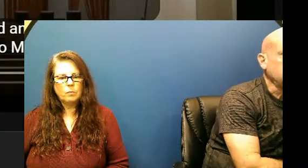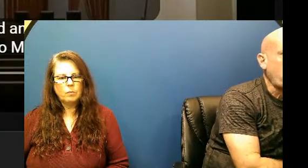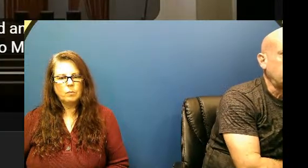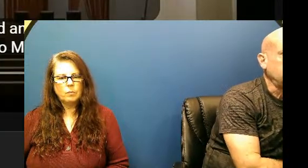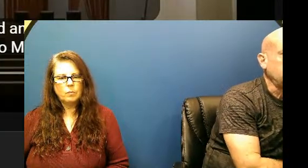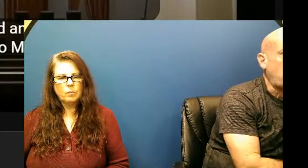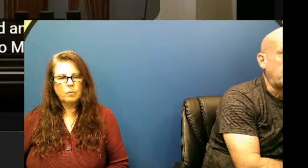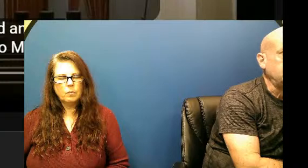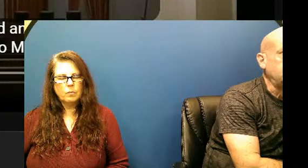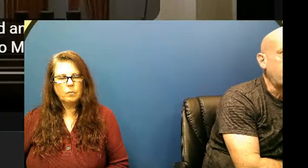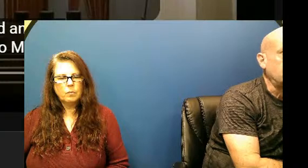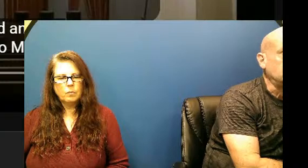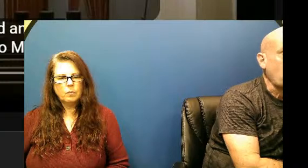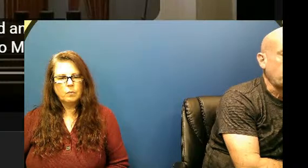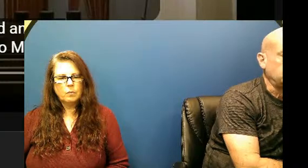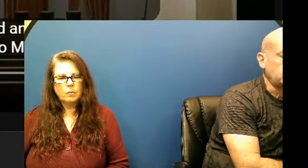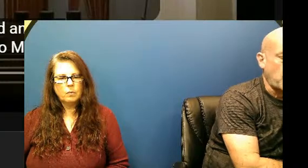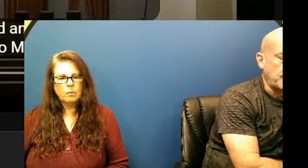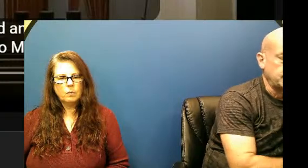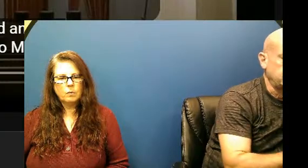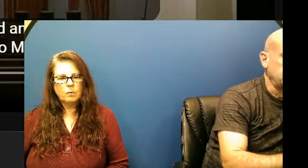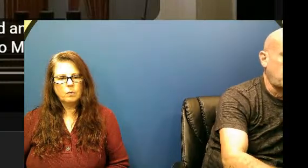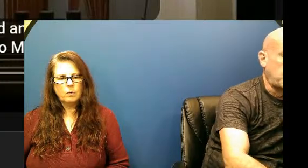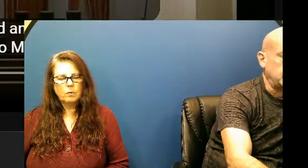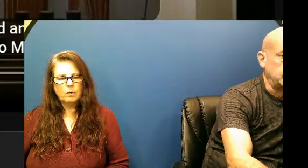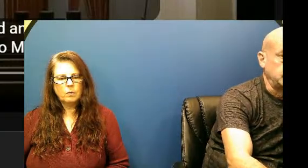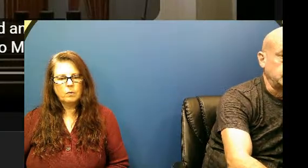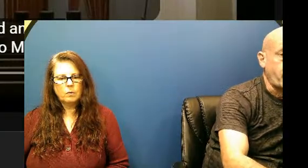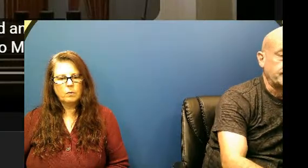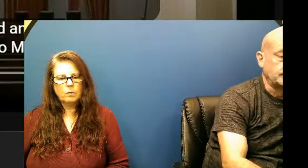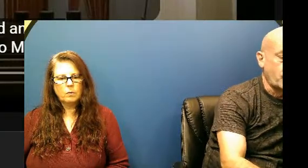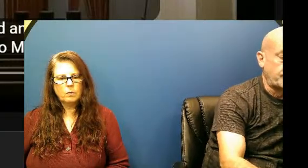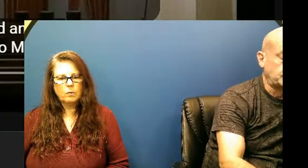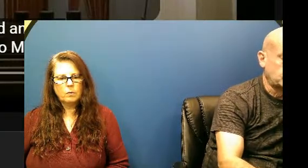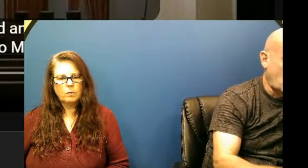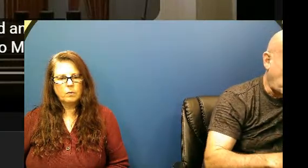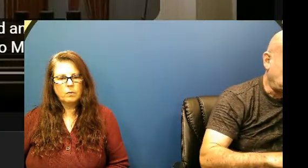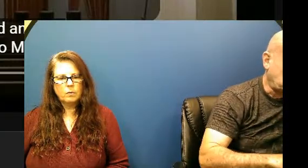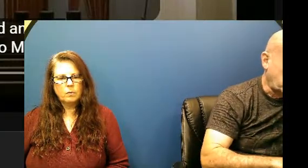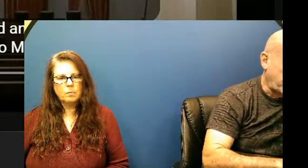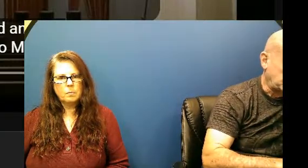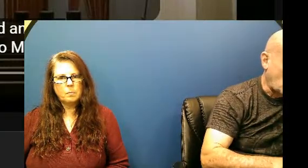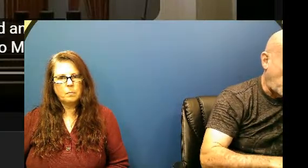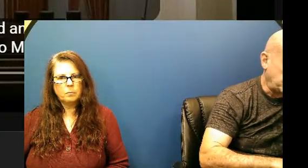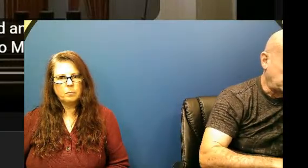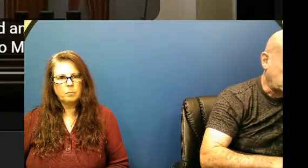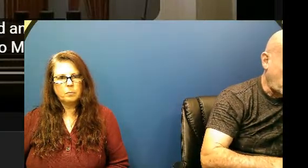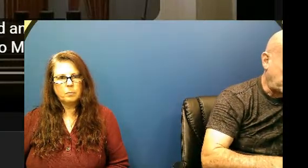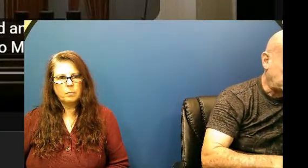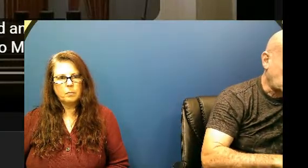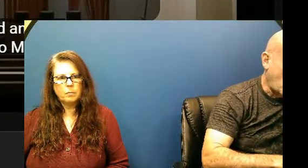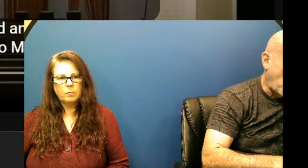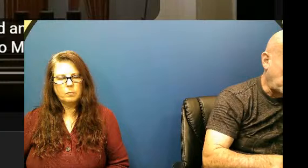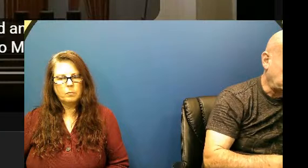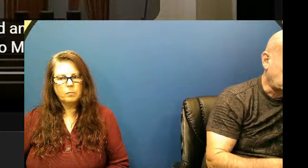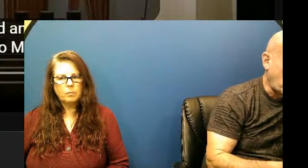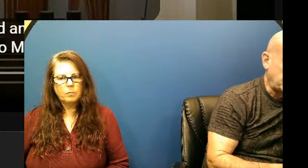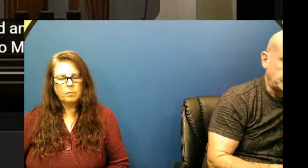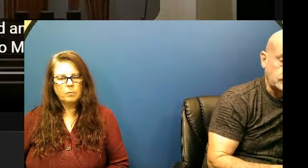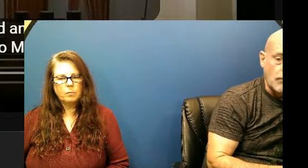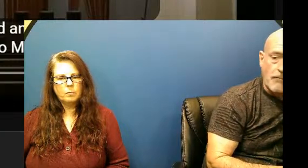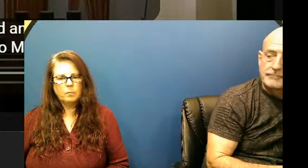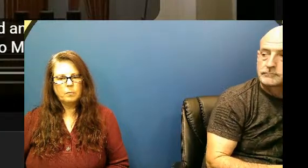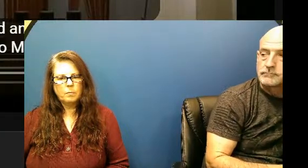not talking about the content manipulation. I'm talking about the content harvesting. When you say content harvesting, do you mean people's data? They've got all